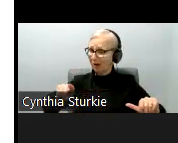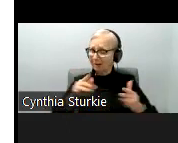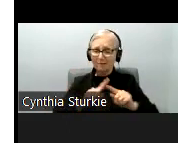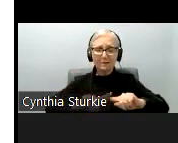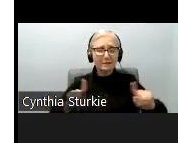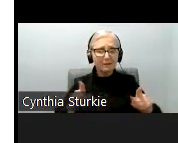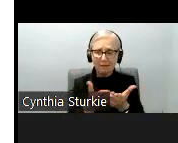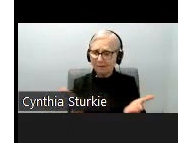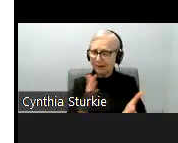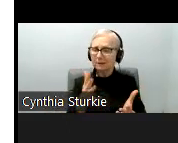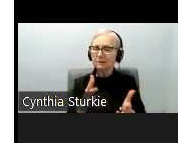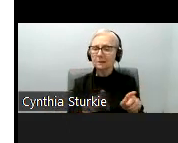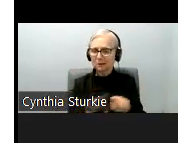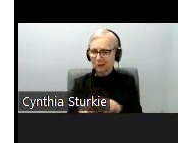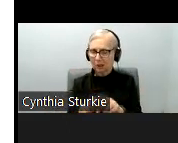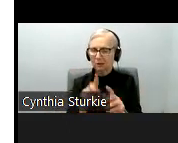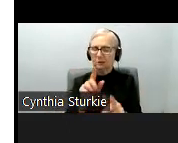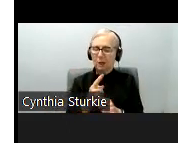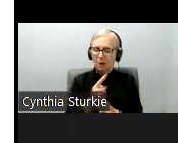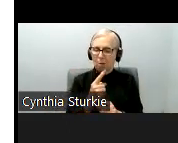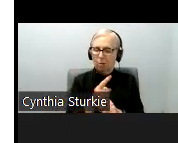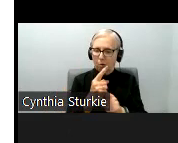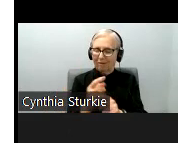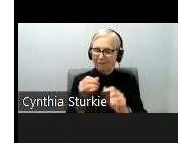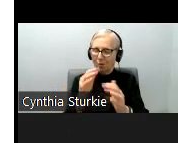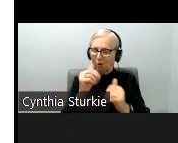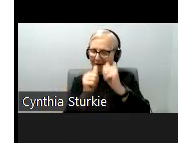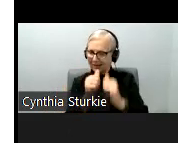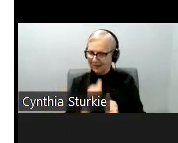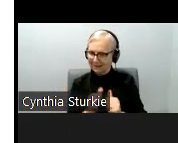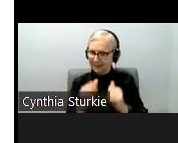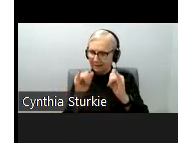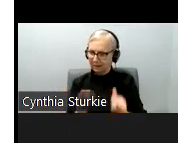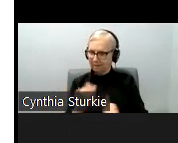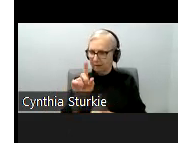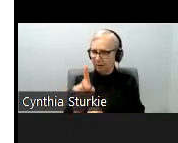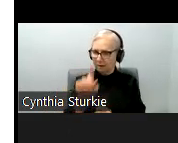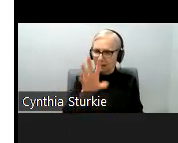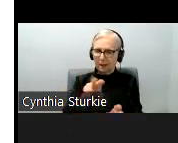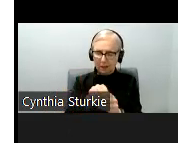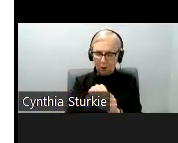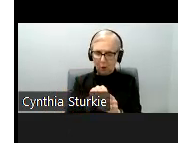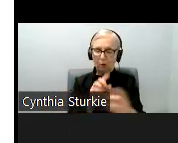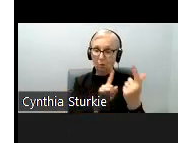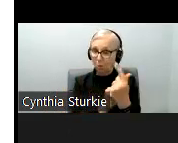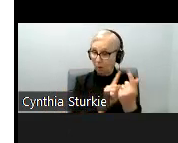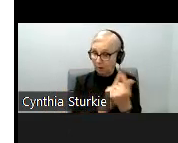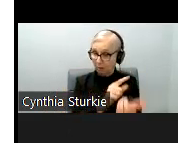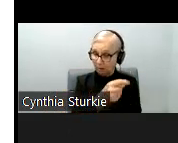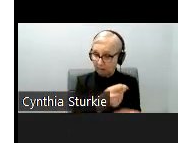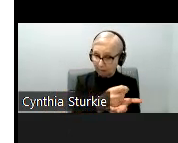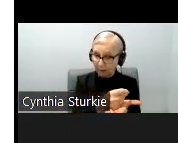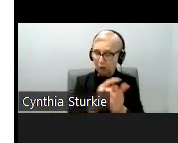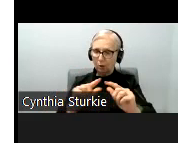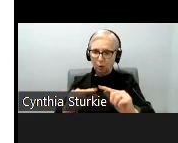as long as it's appropriate for that assessed individual need. And that can include individual therapy, various forms of